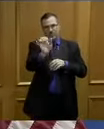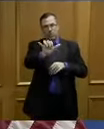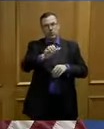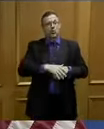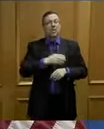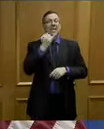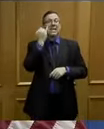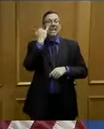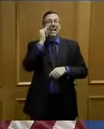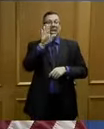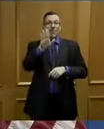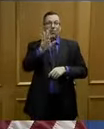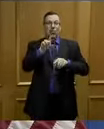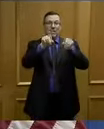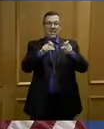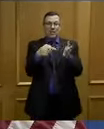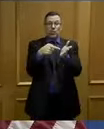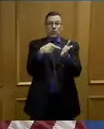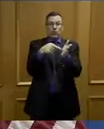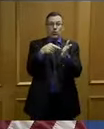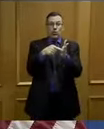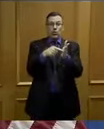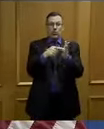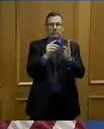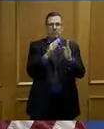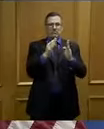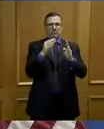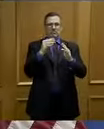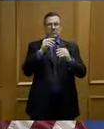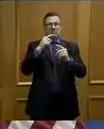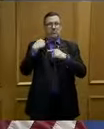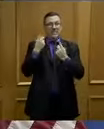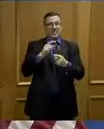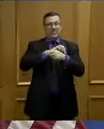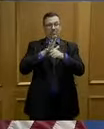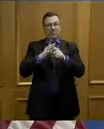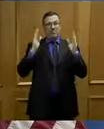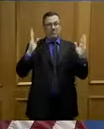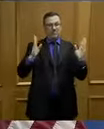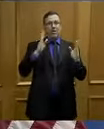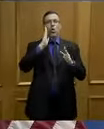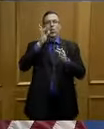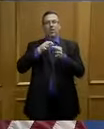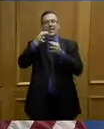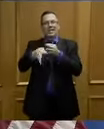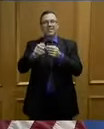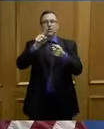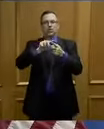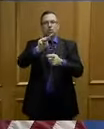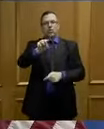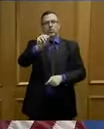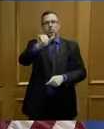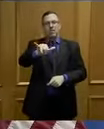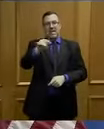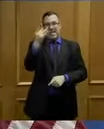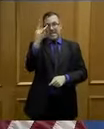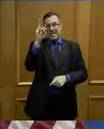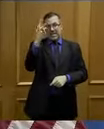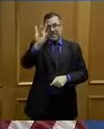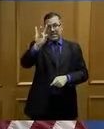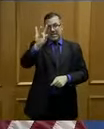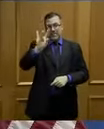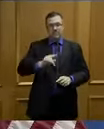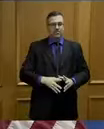if your emissions test was due sometime in this period, it will be extended until May 18th. As we all